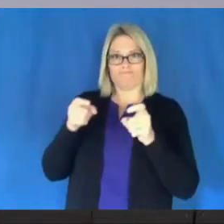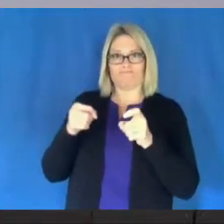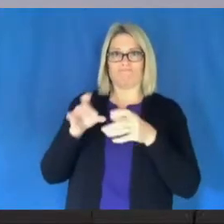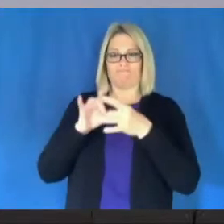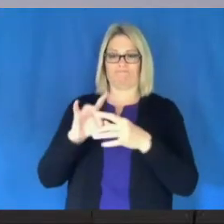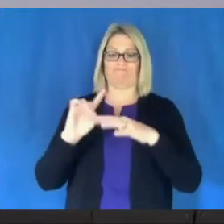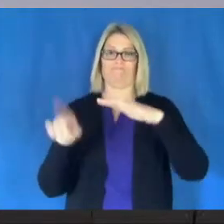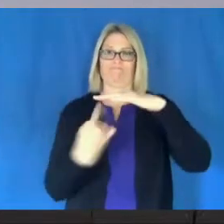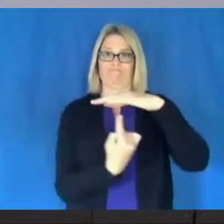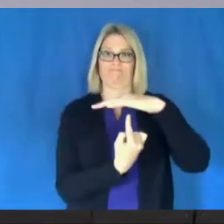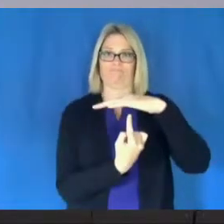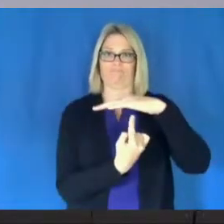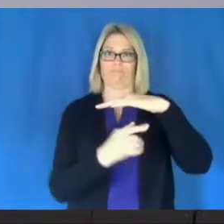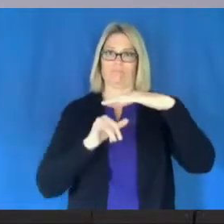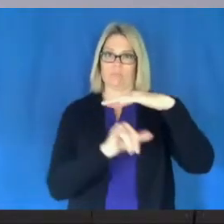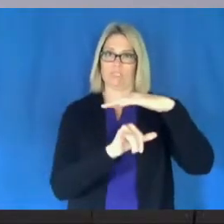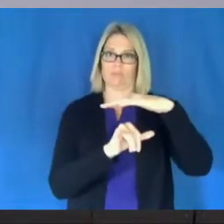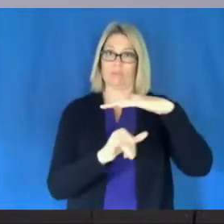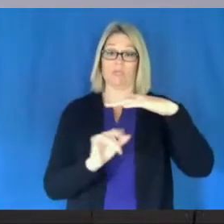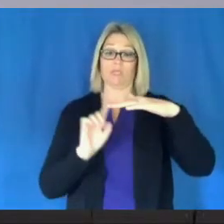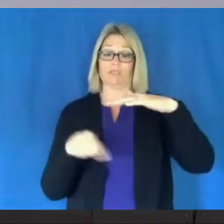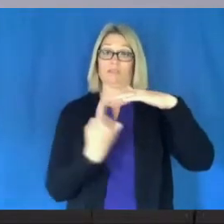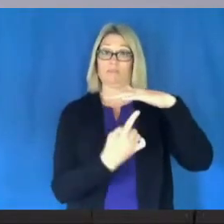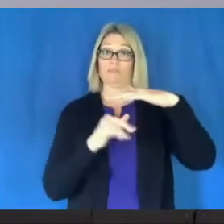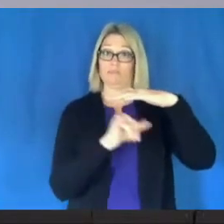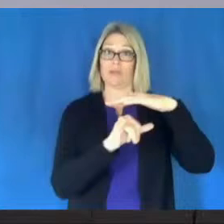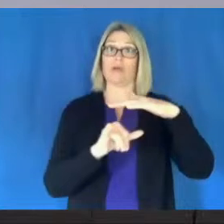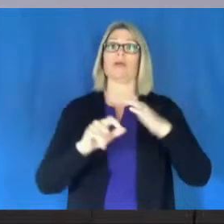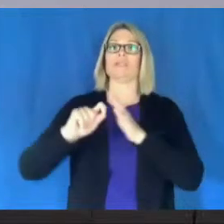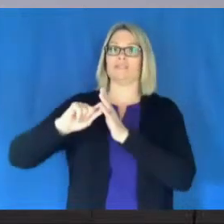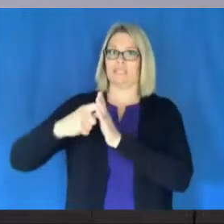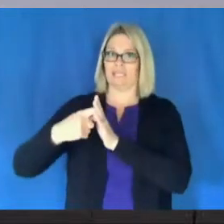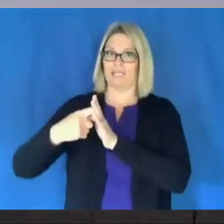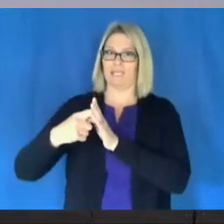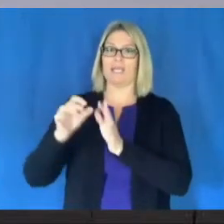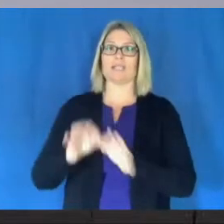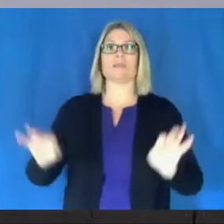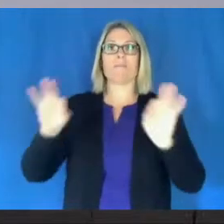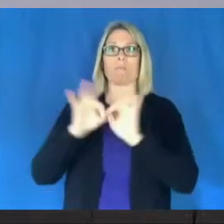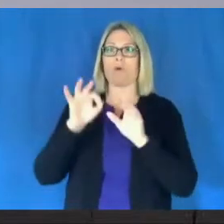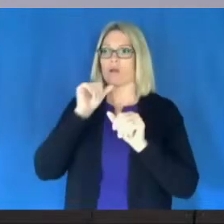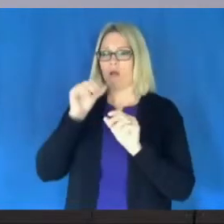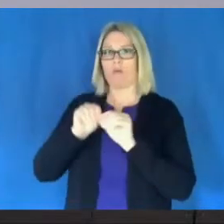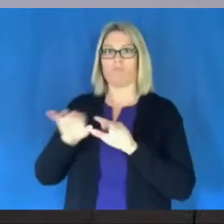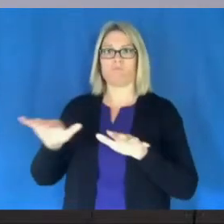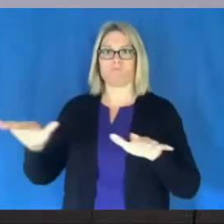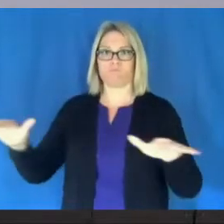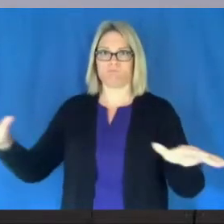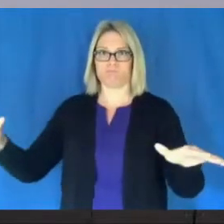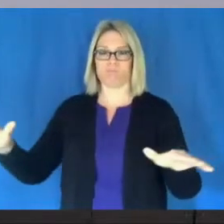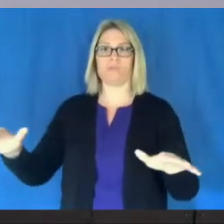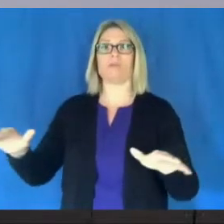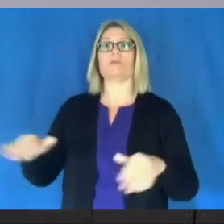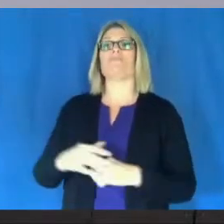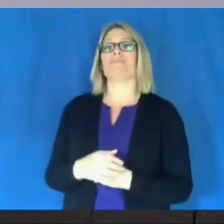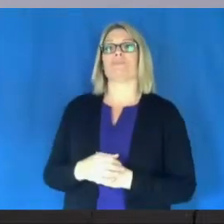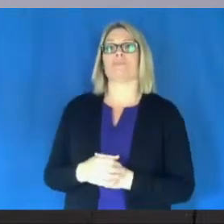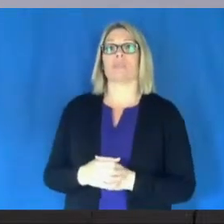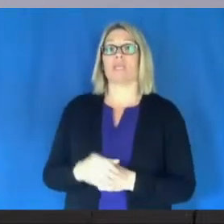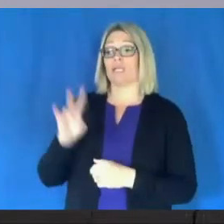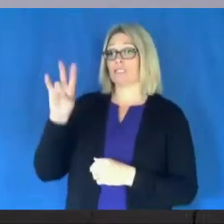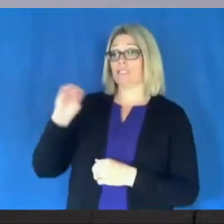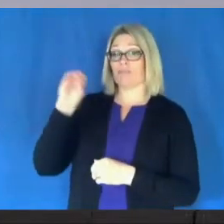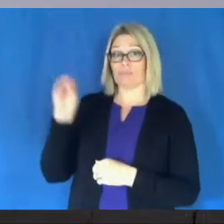self-isolation. Self-isolation is key in containing the spread of COVID-19 and its variants. And almost 70%